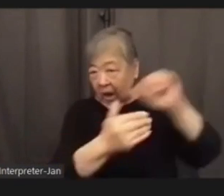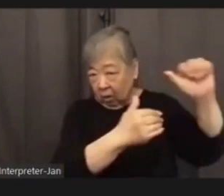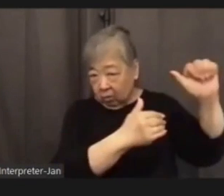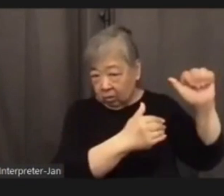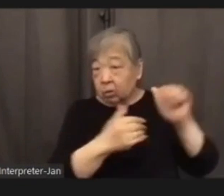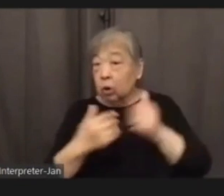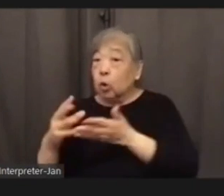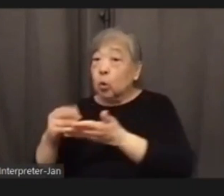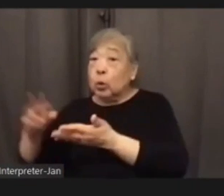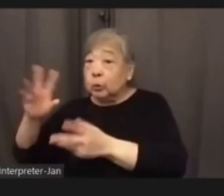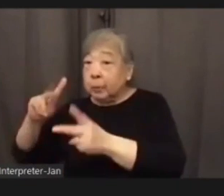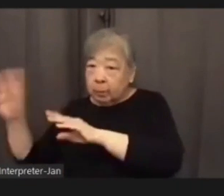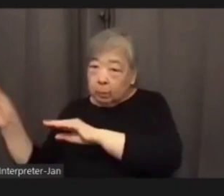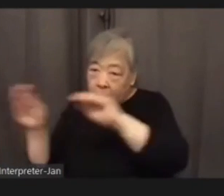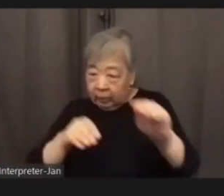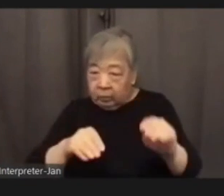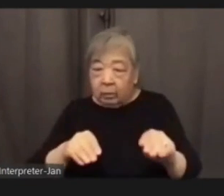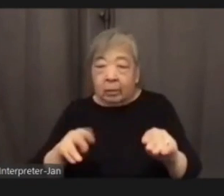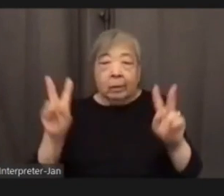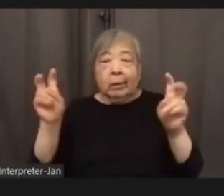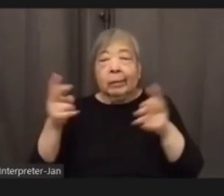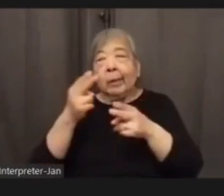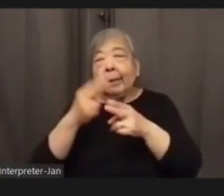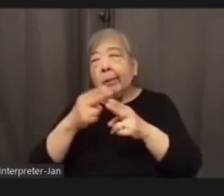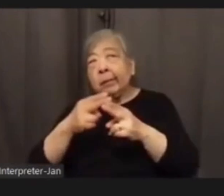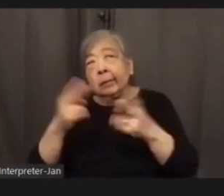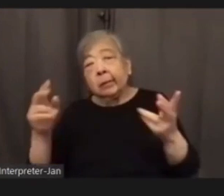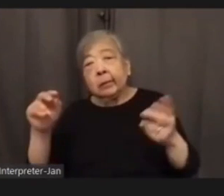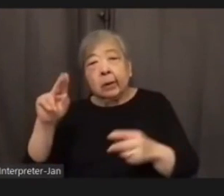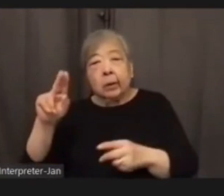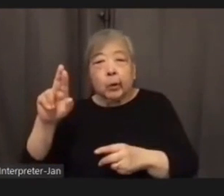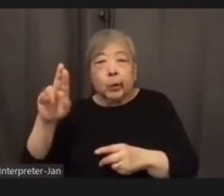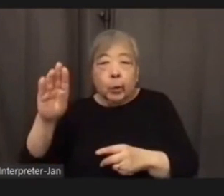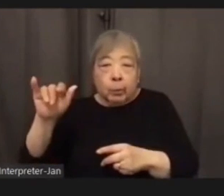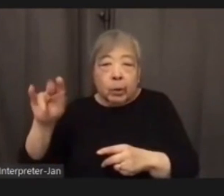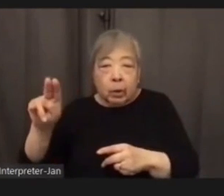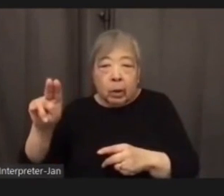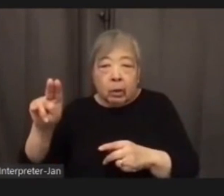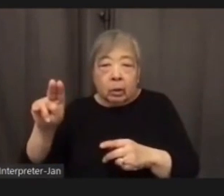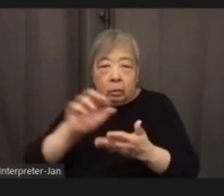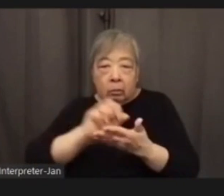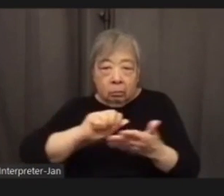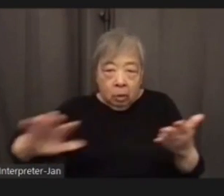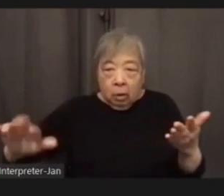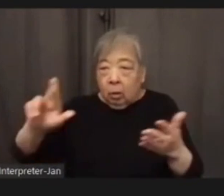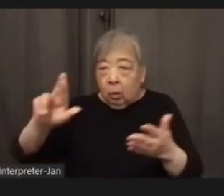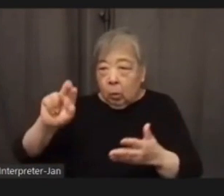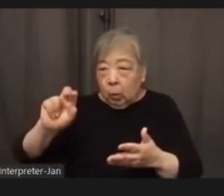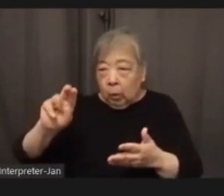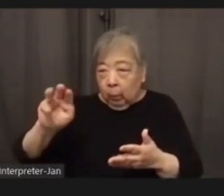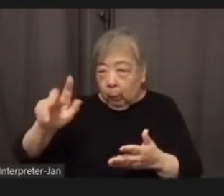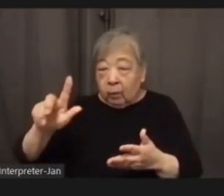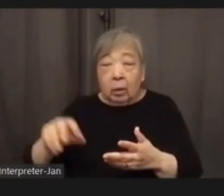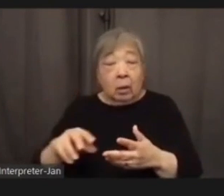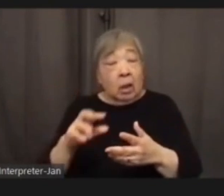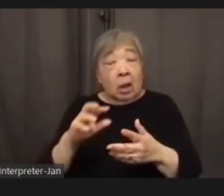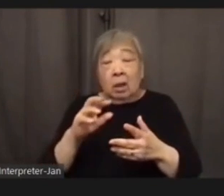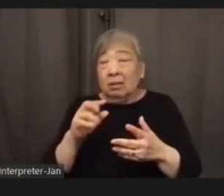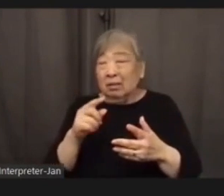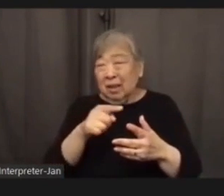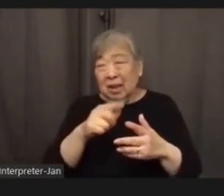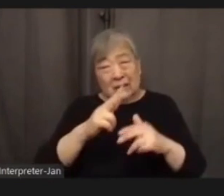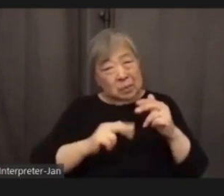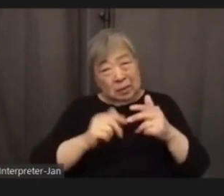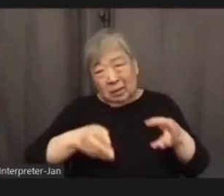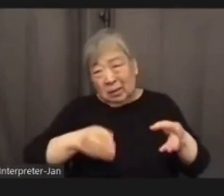it urban removal. Mm-hmm. And a lot of these buildings were sitting empty for